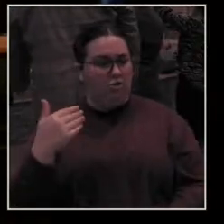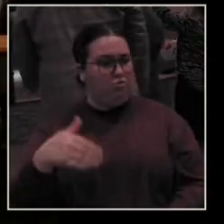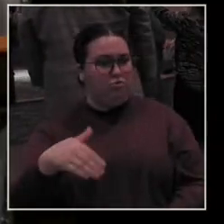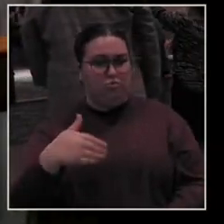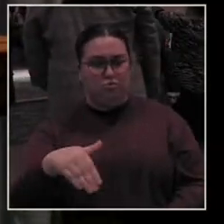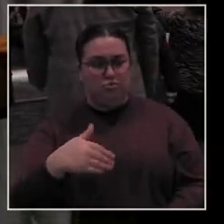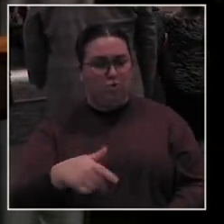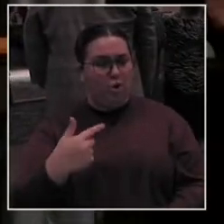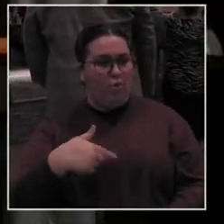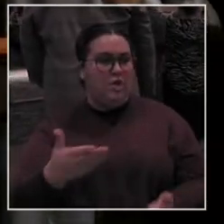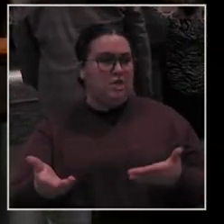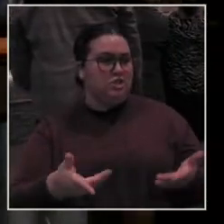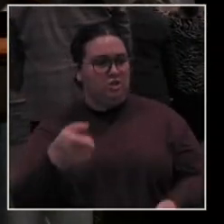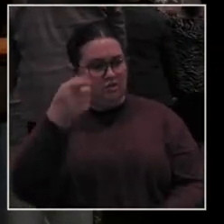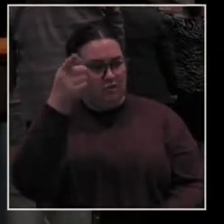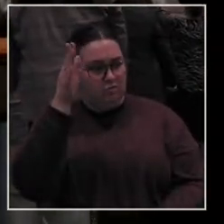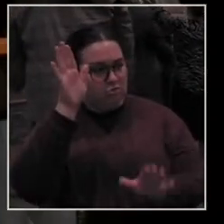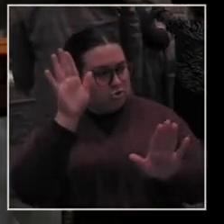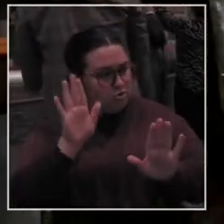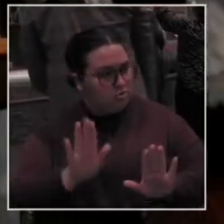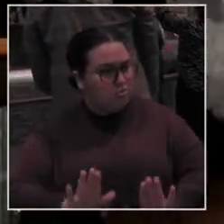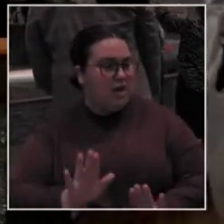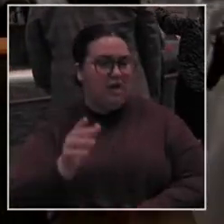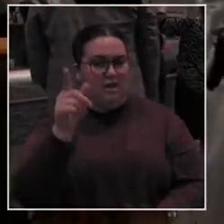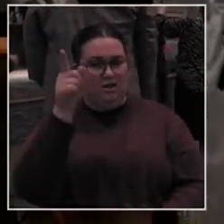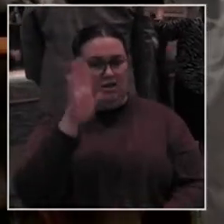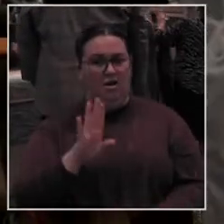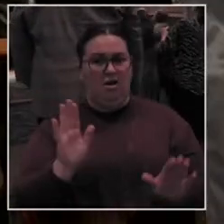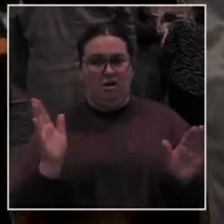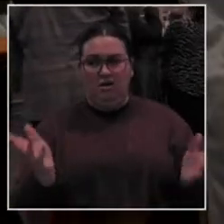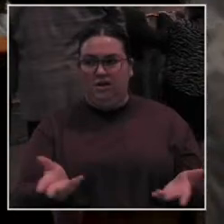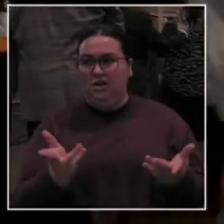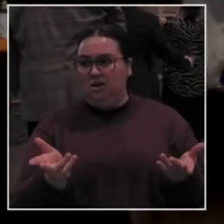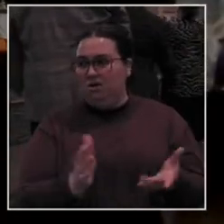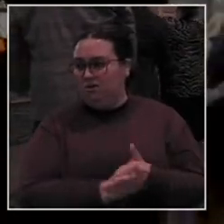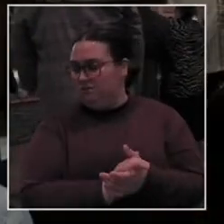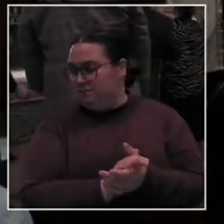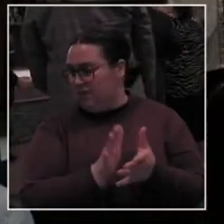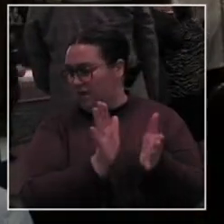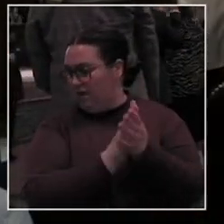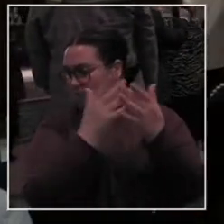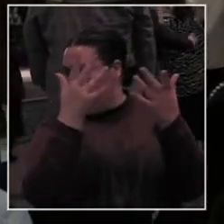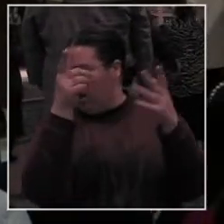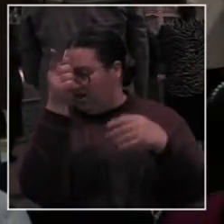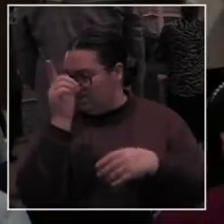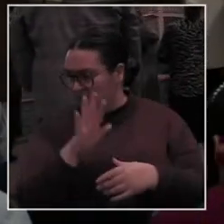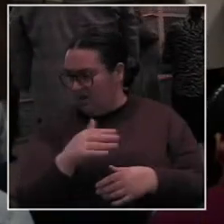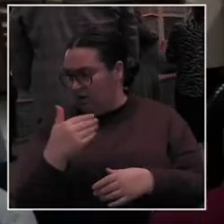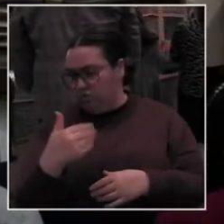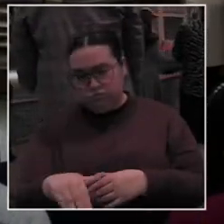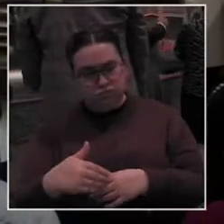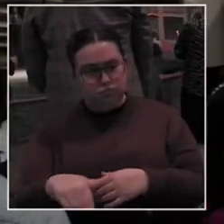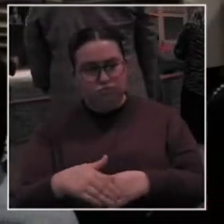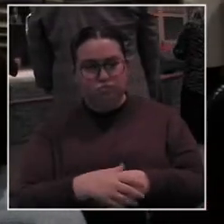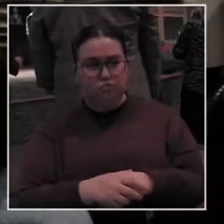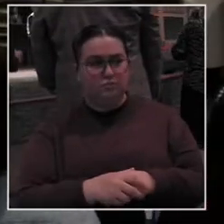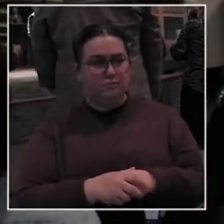We serve a great God in this place. Praise God, praise God, praise